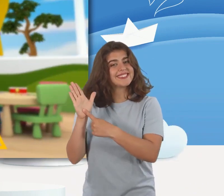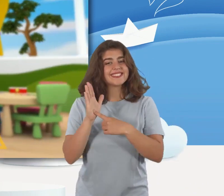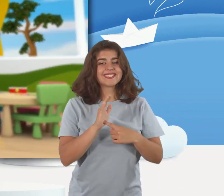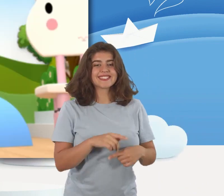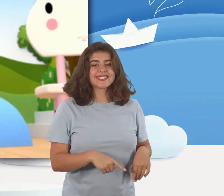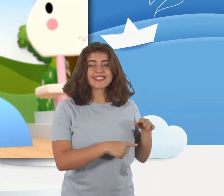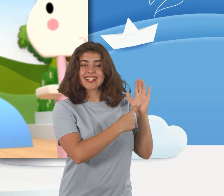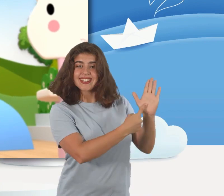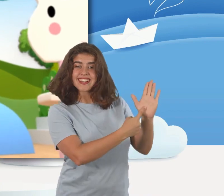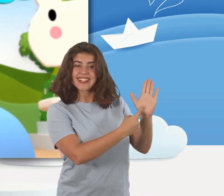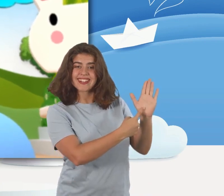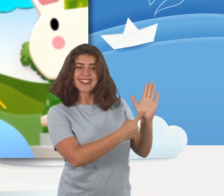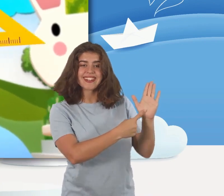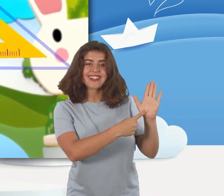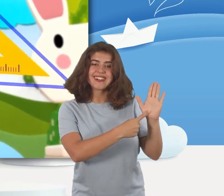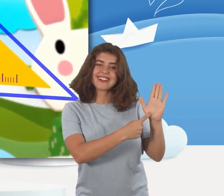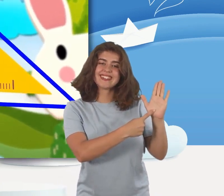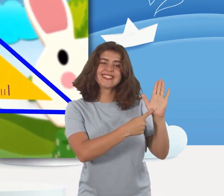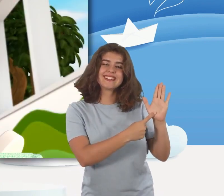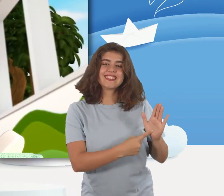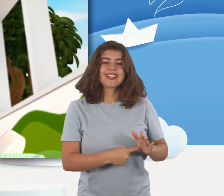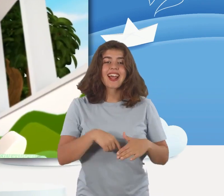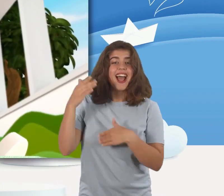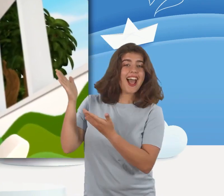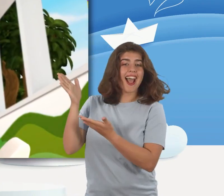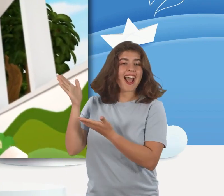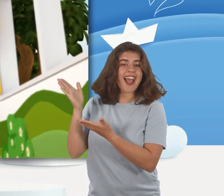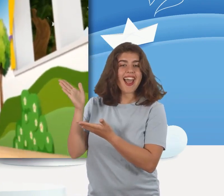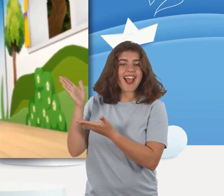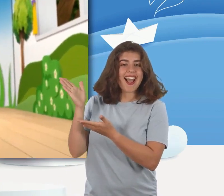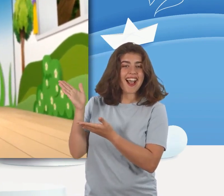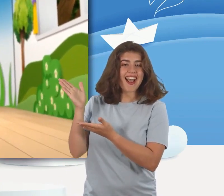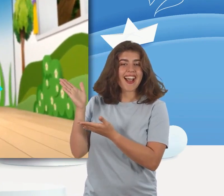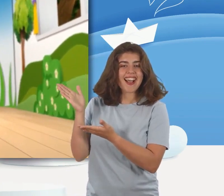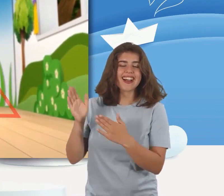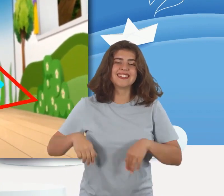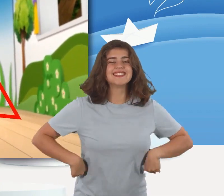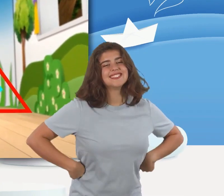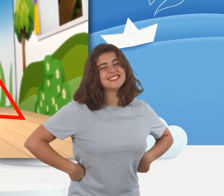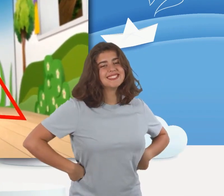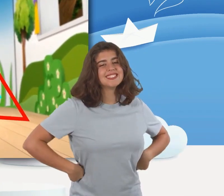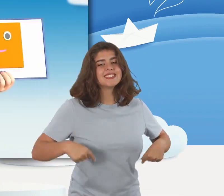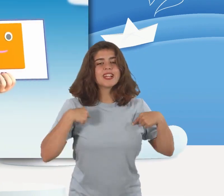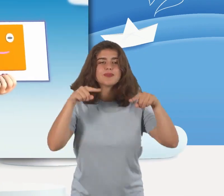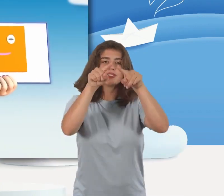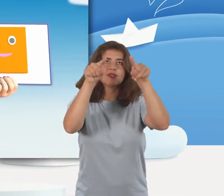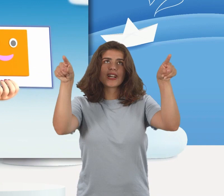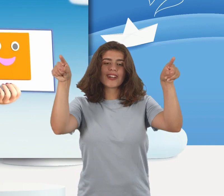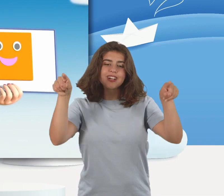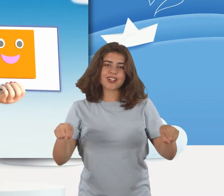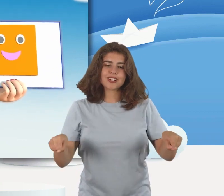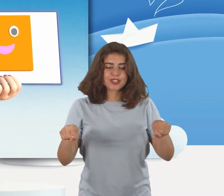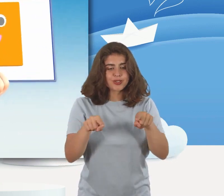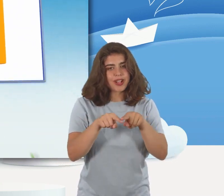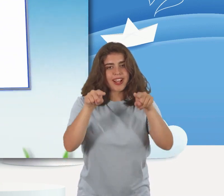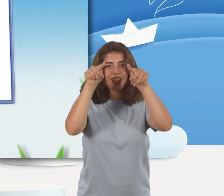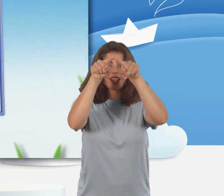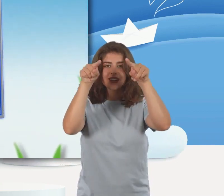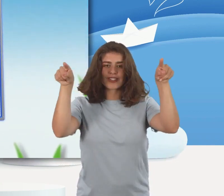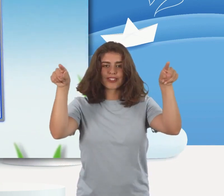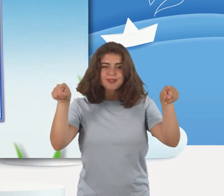Here you are. Here you are. Here you are. I am a